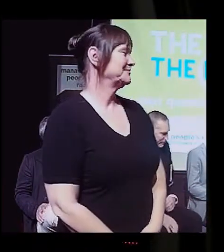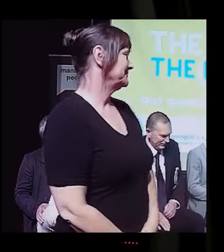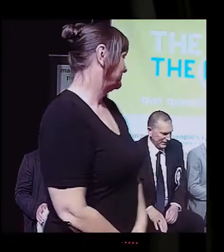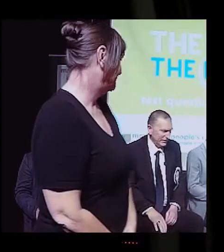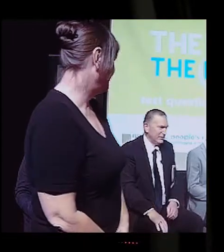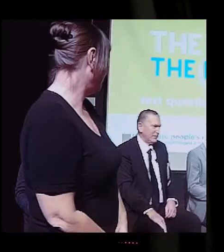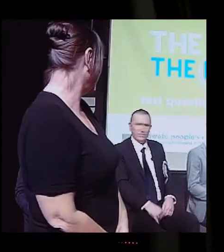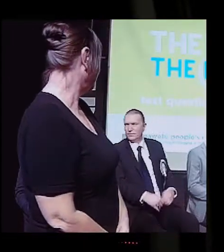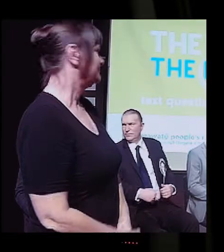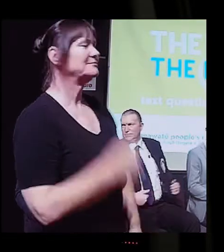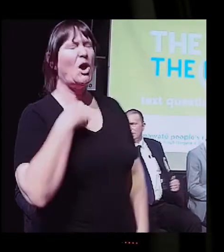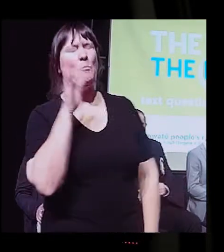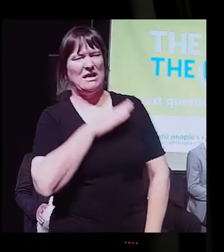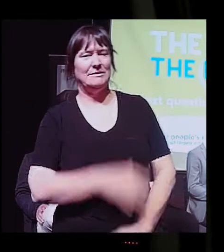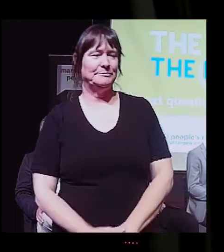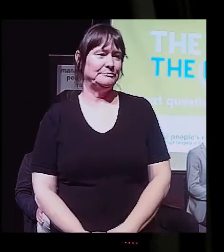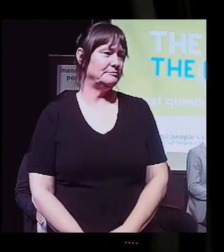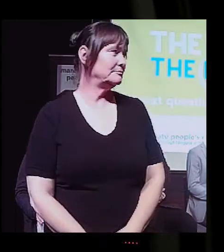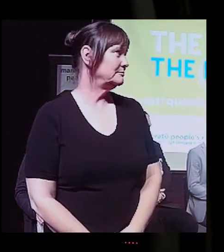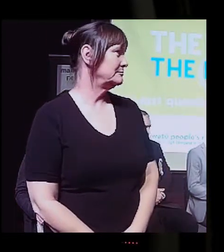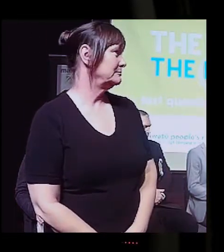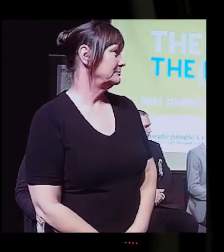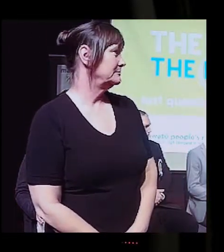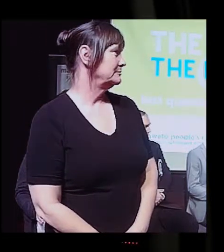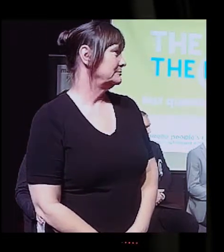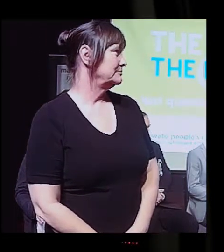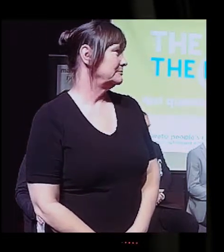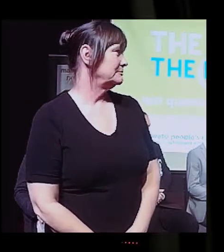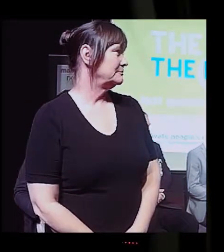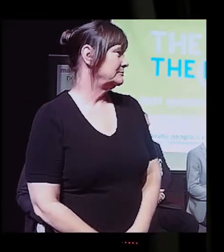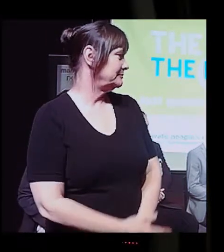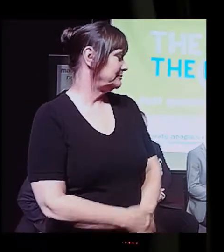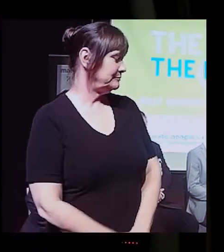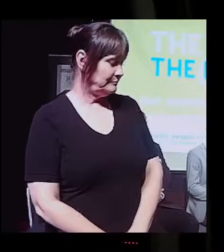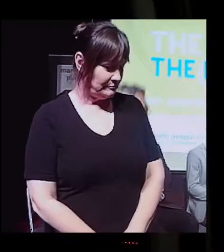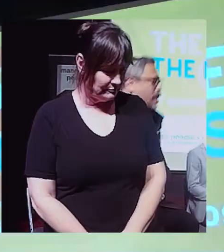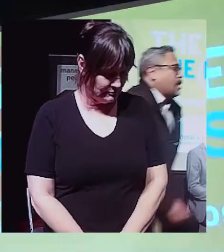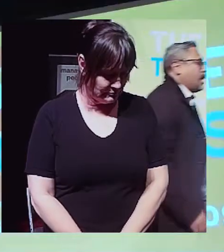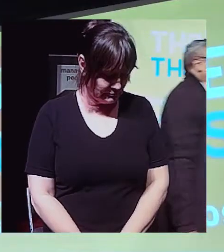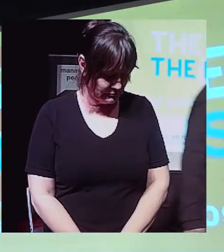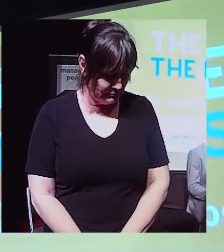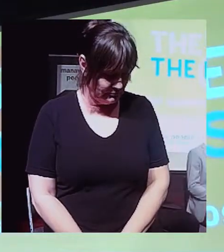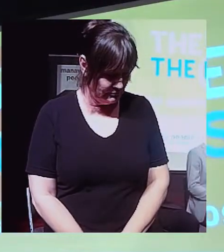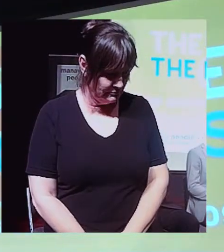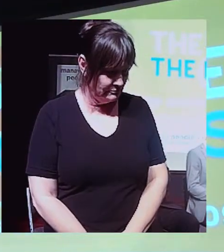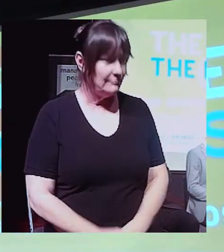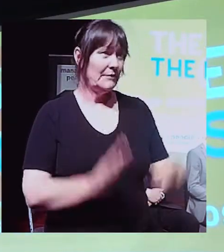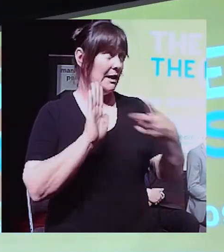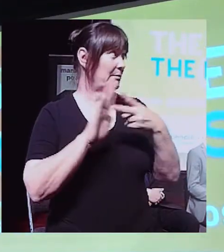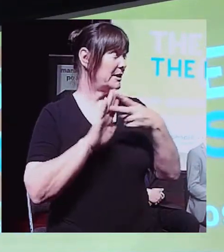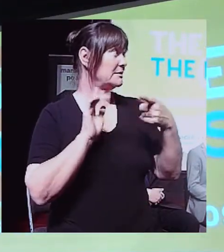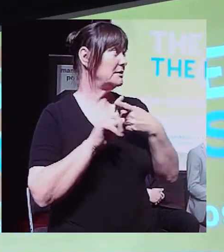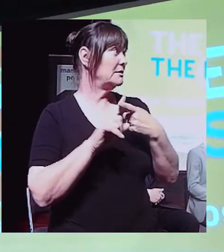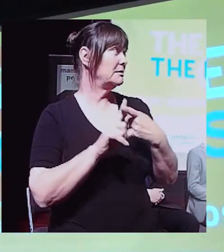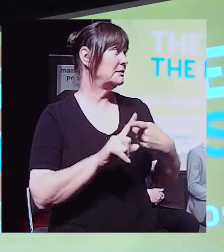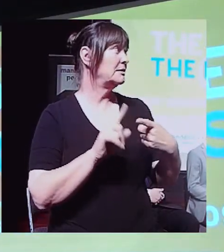Jack Phillips. I'll pass this one too. Jack Phillips is passing on that one. Tiano Tuiono. Couple of things here. I